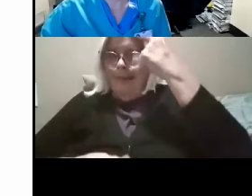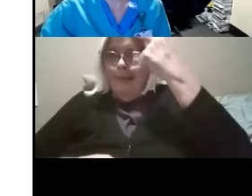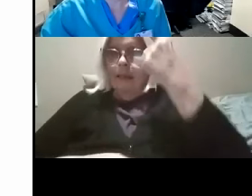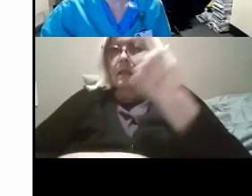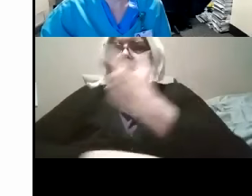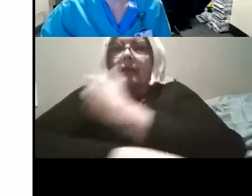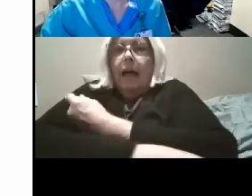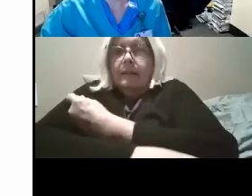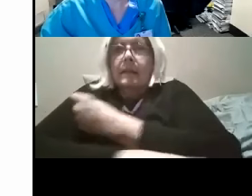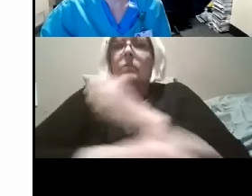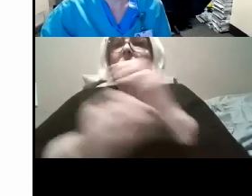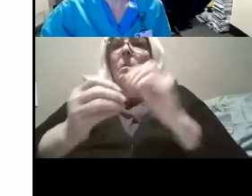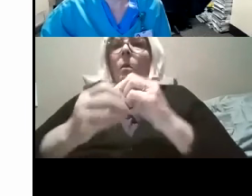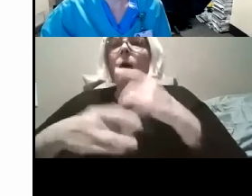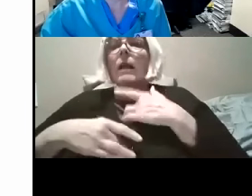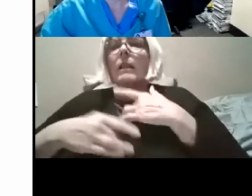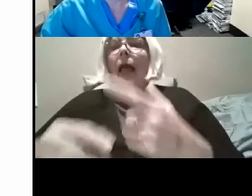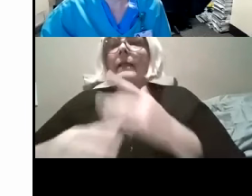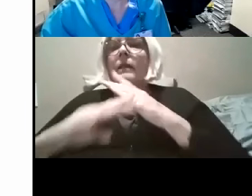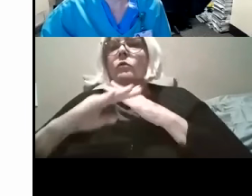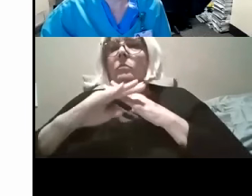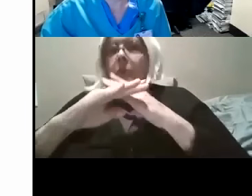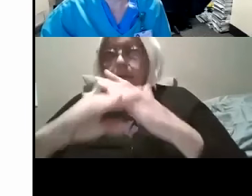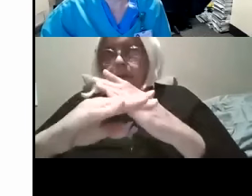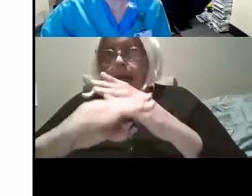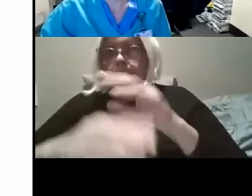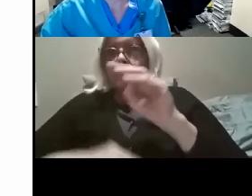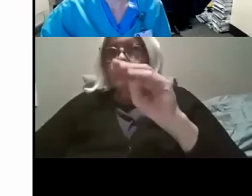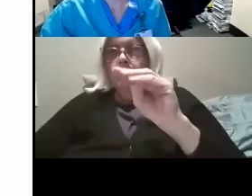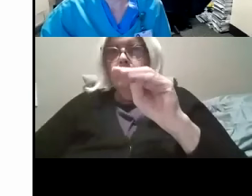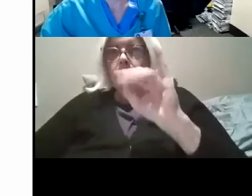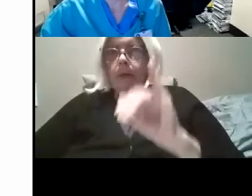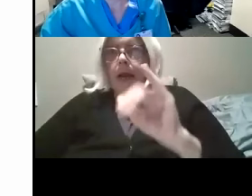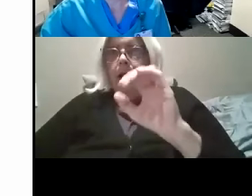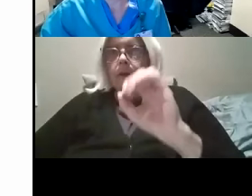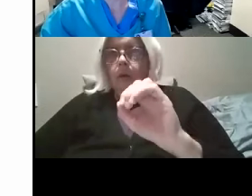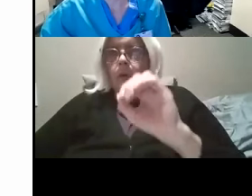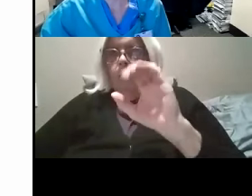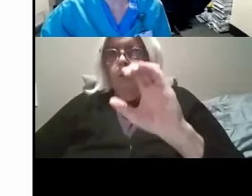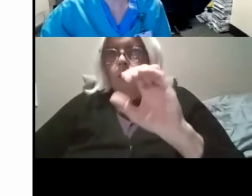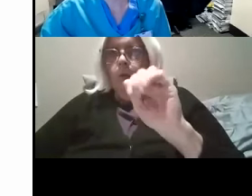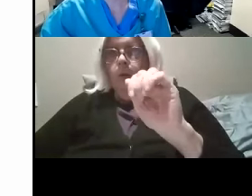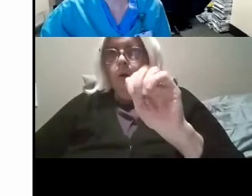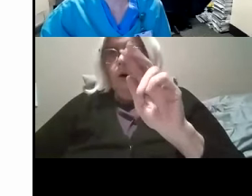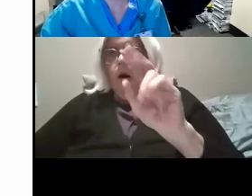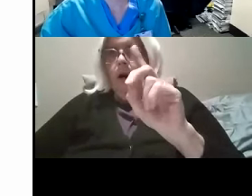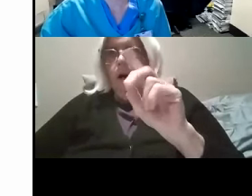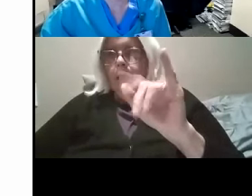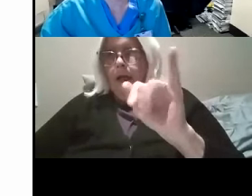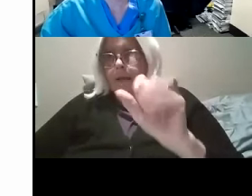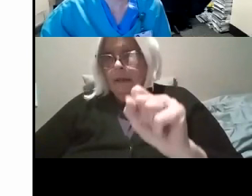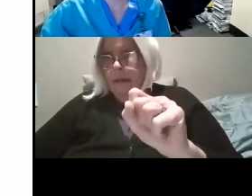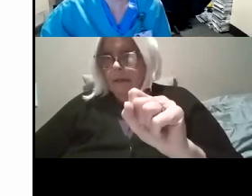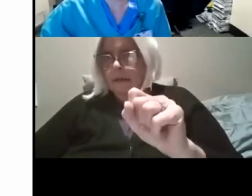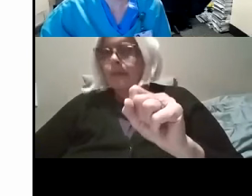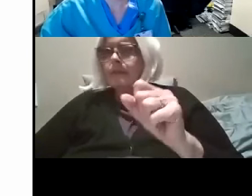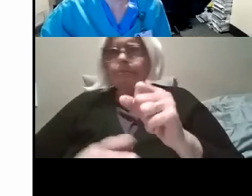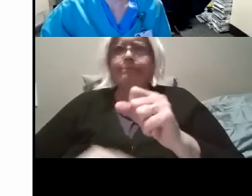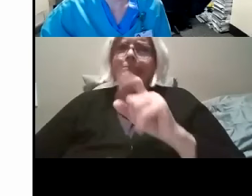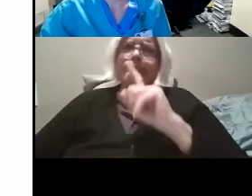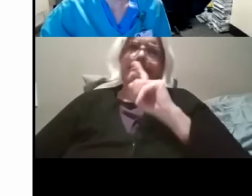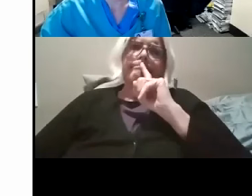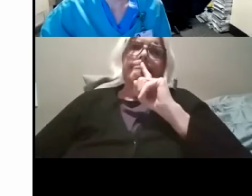it, because the vaccine prevents COVID, and COVID can cause myocarditis. So I think this just kind